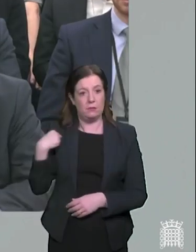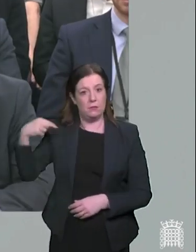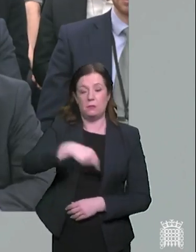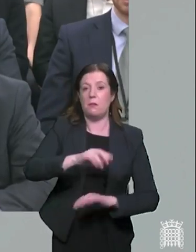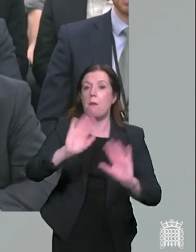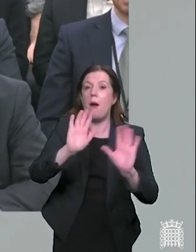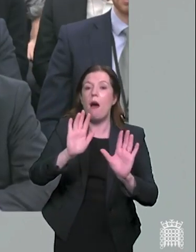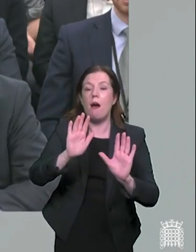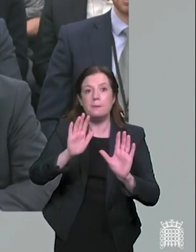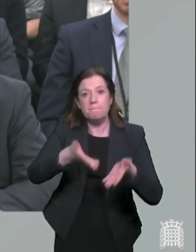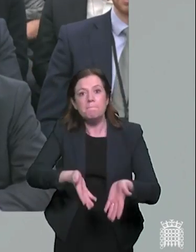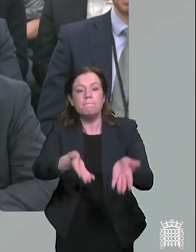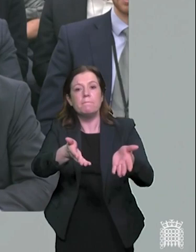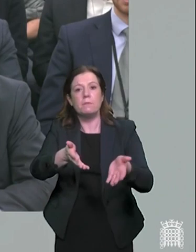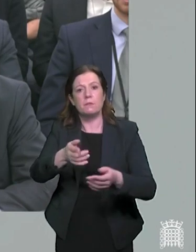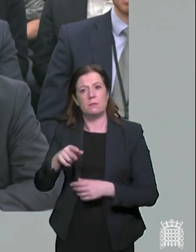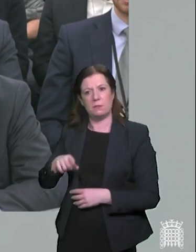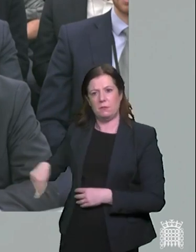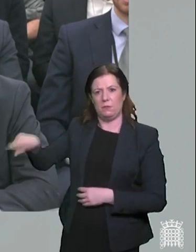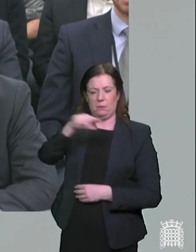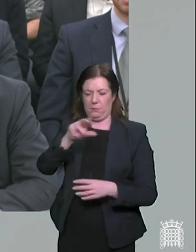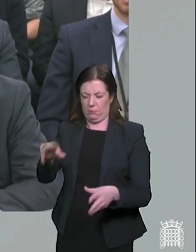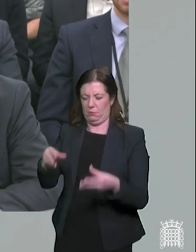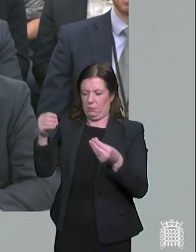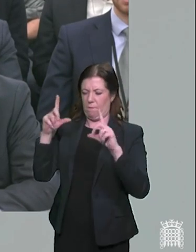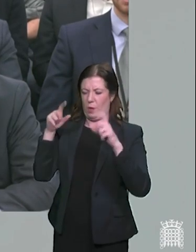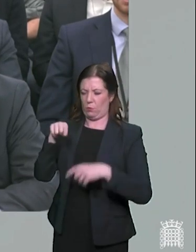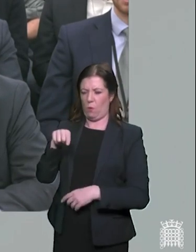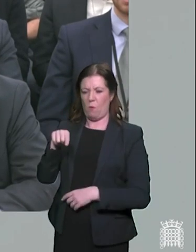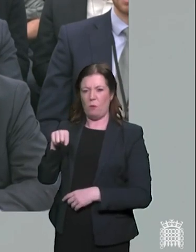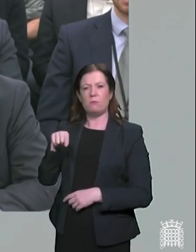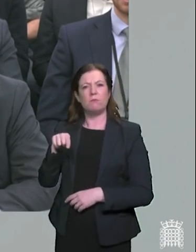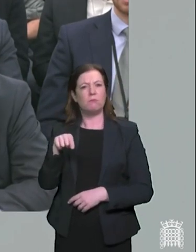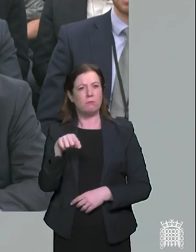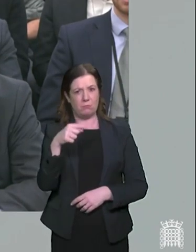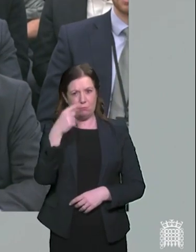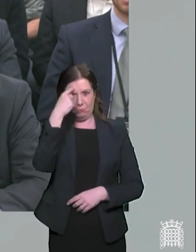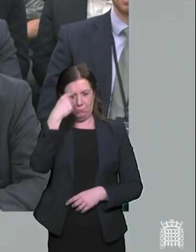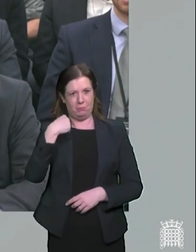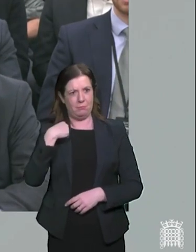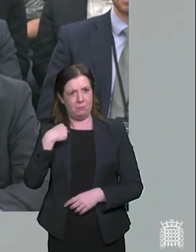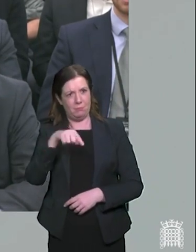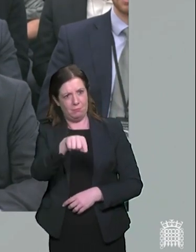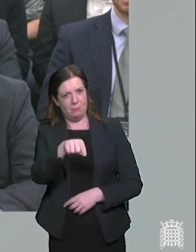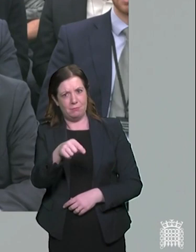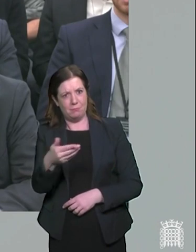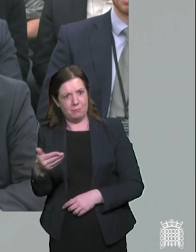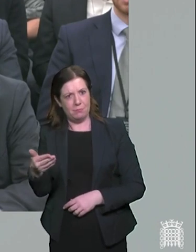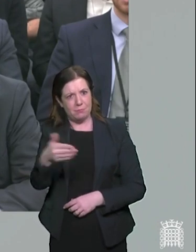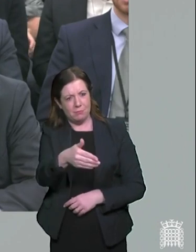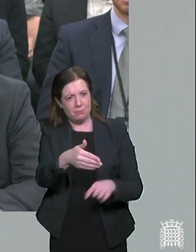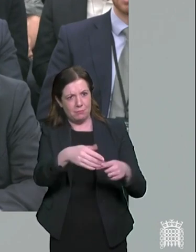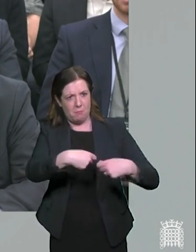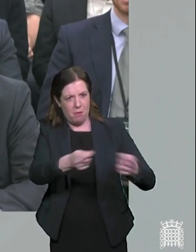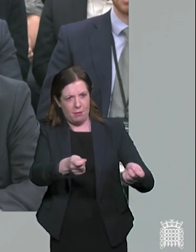know that people around the country will look at those events and think they look like the very kind of events that we, or I, were